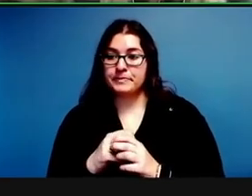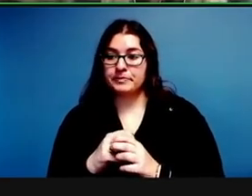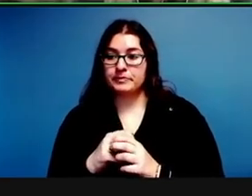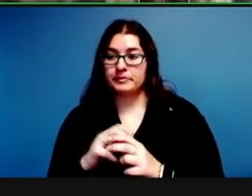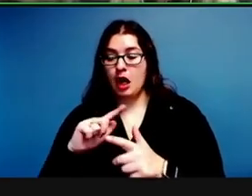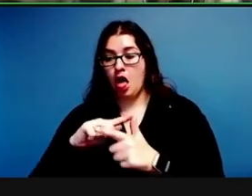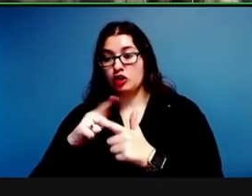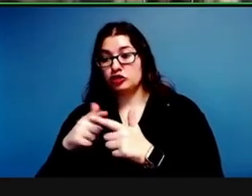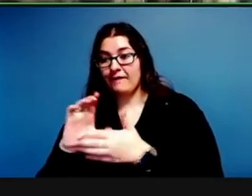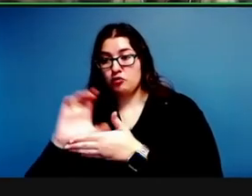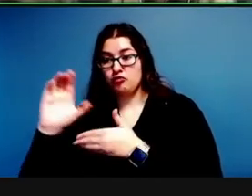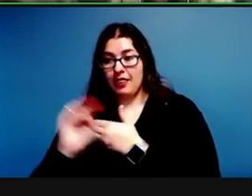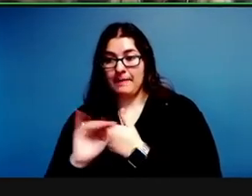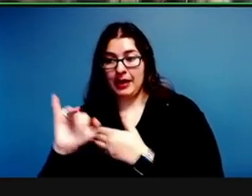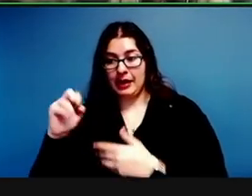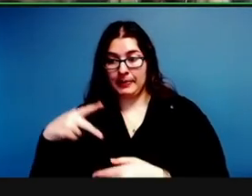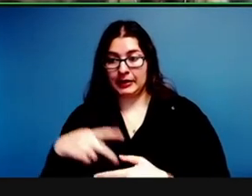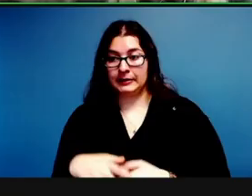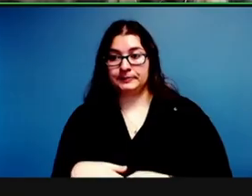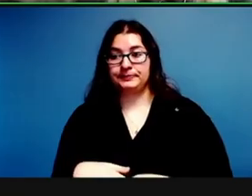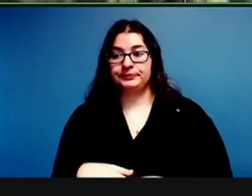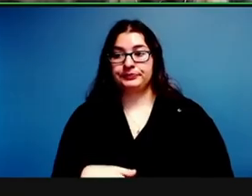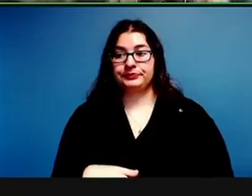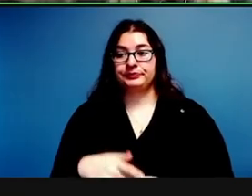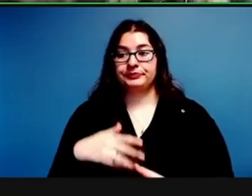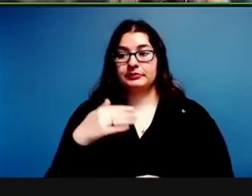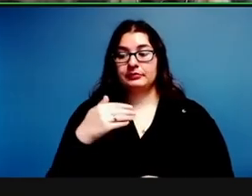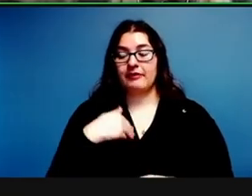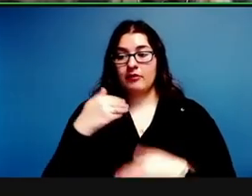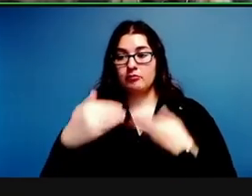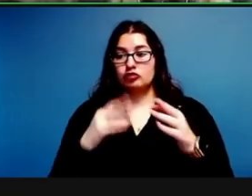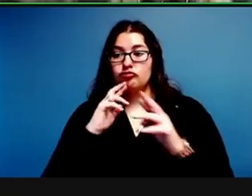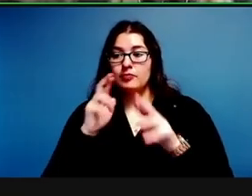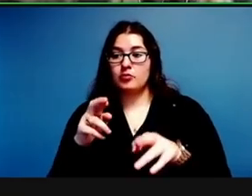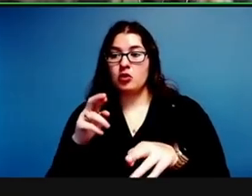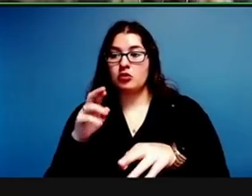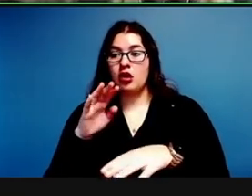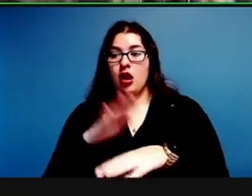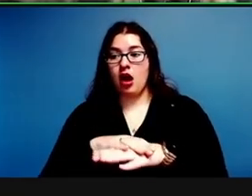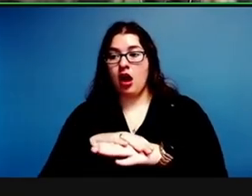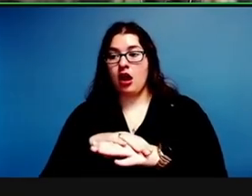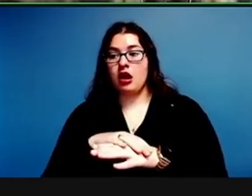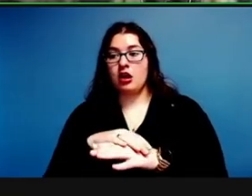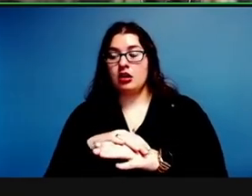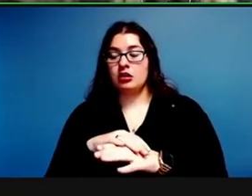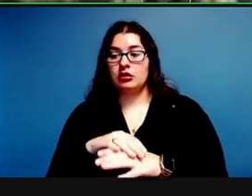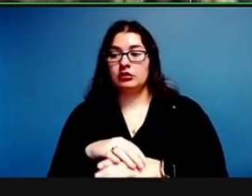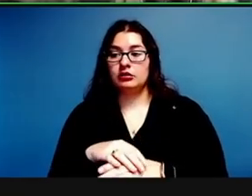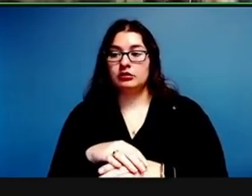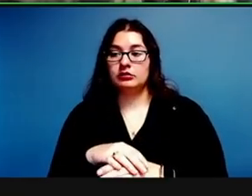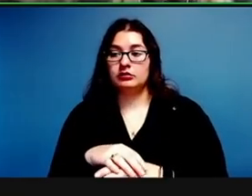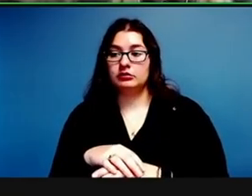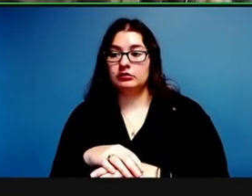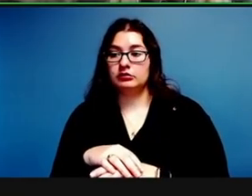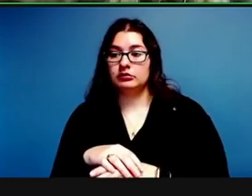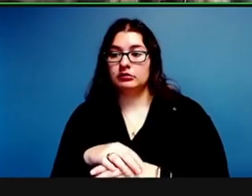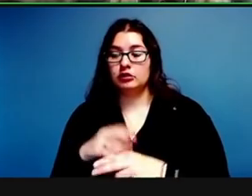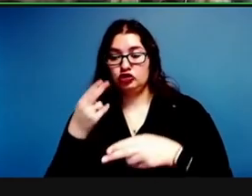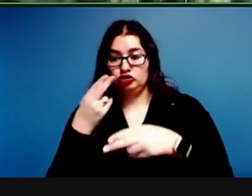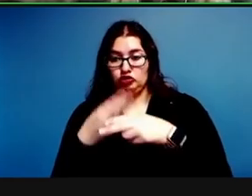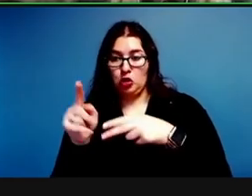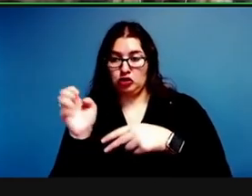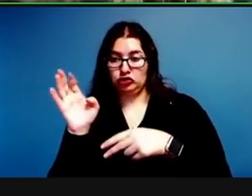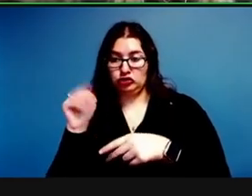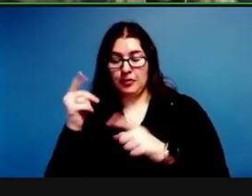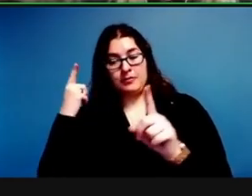alternative curriculum IEP. So we have progress reports on objective, short-term objectives,